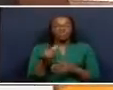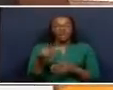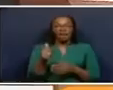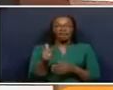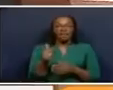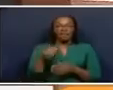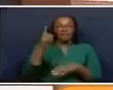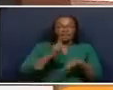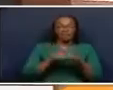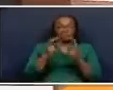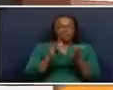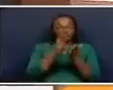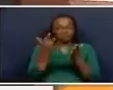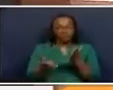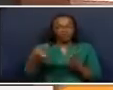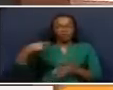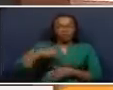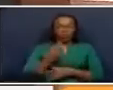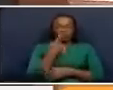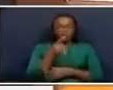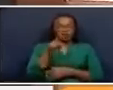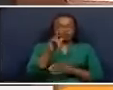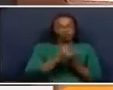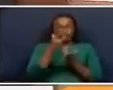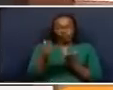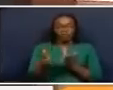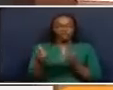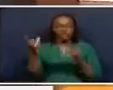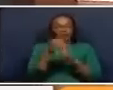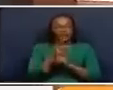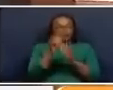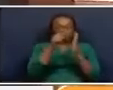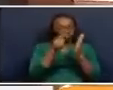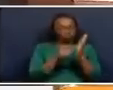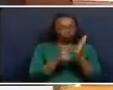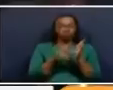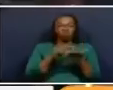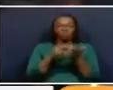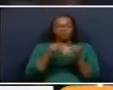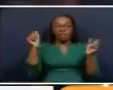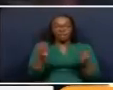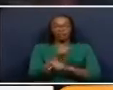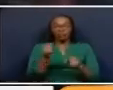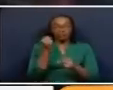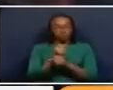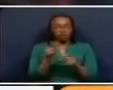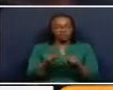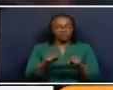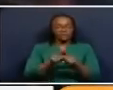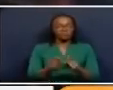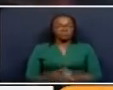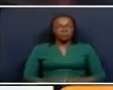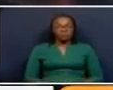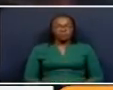failed, we're able to say you did not deliver on the specifics that you promised. You can't do that in a public line. Yeah. One thing they do real well in public